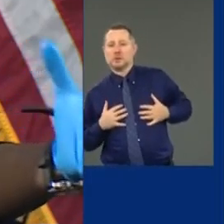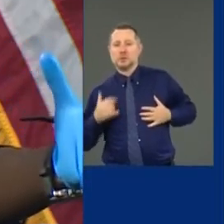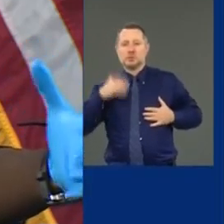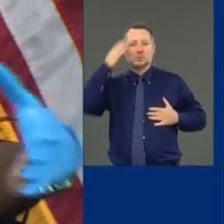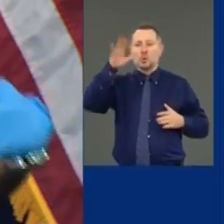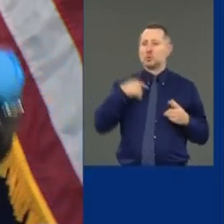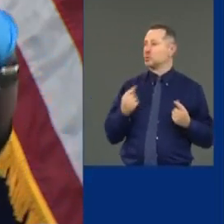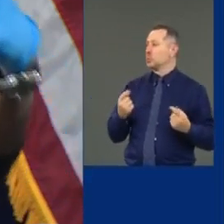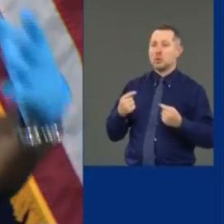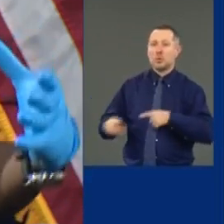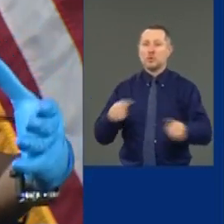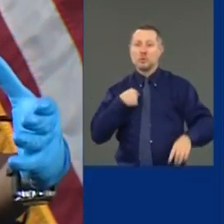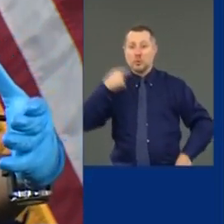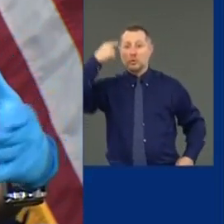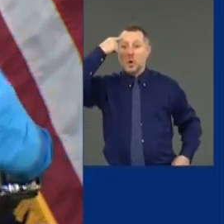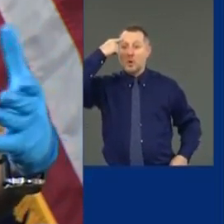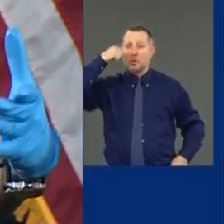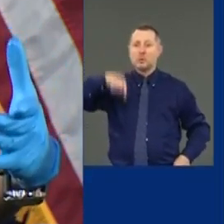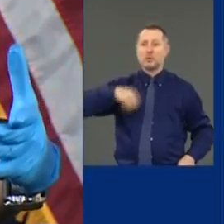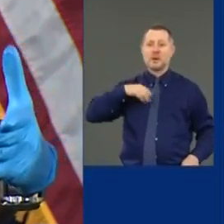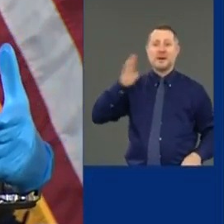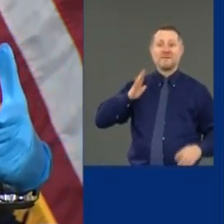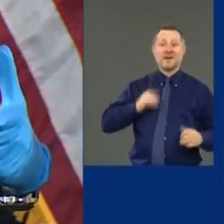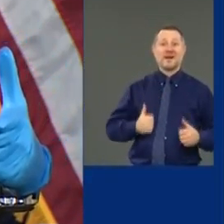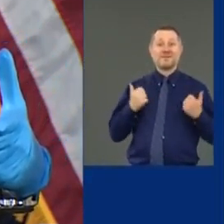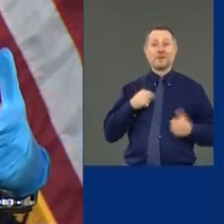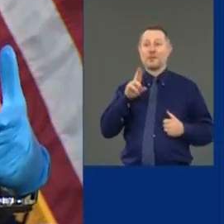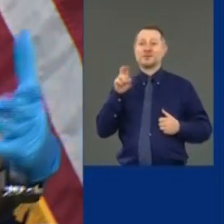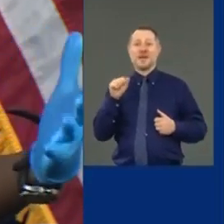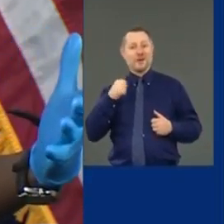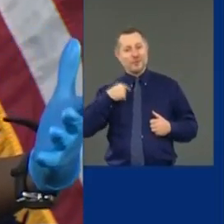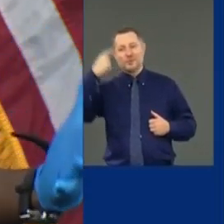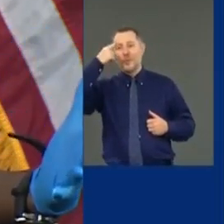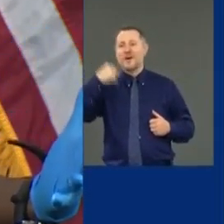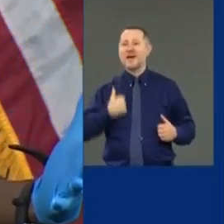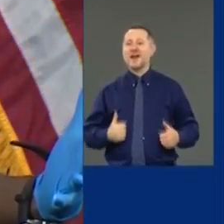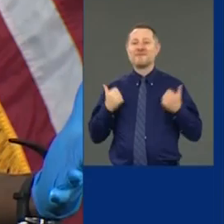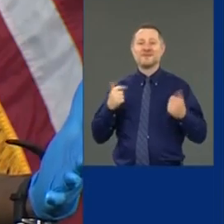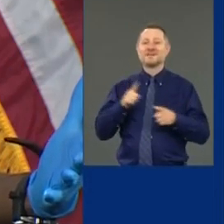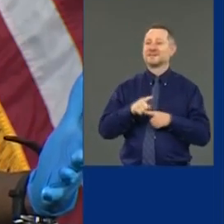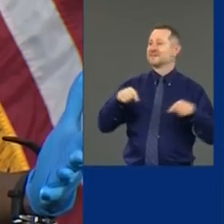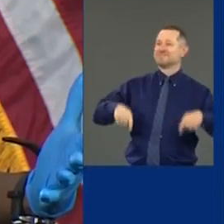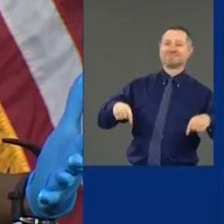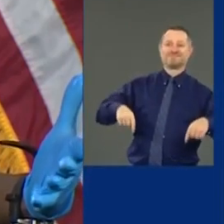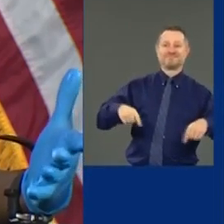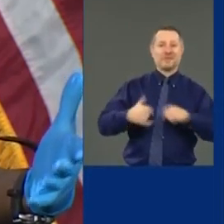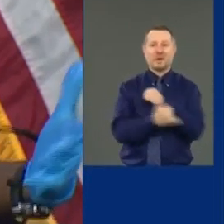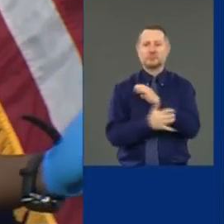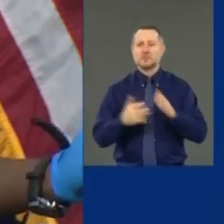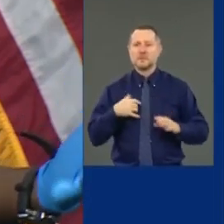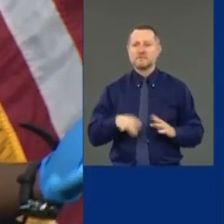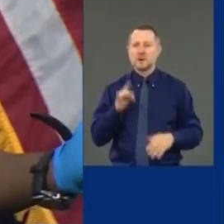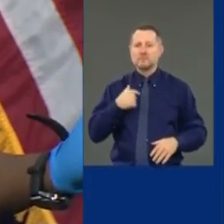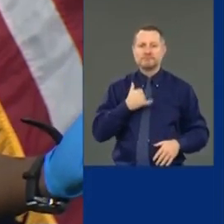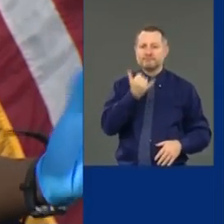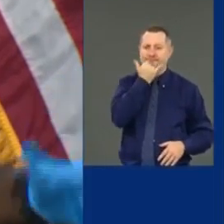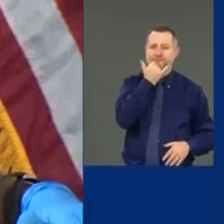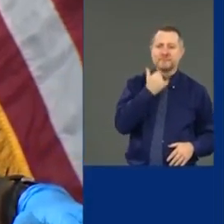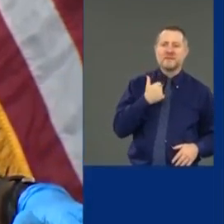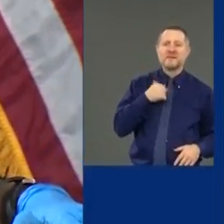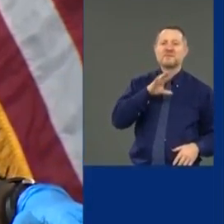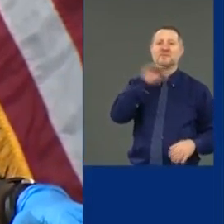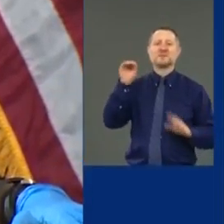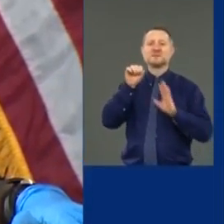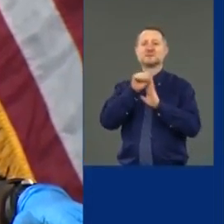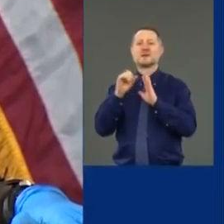United States. I thought I lived in a country, and now I realize we have 50 countries, essentially. Right now, we're in the country of New